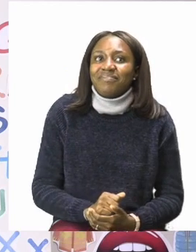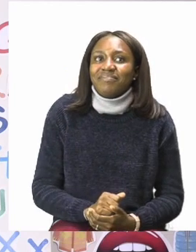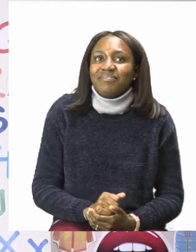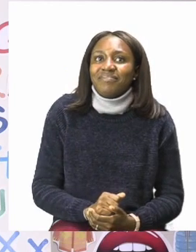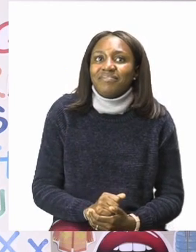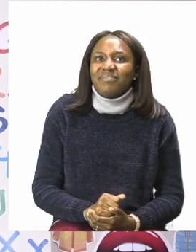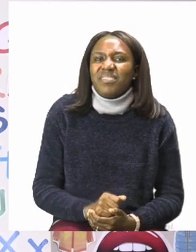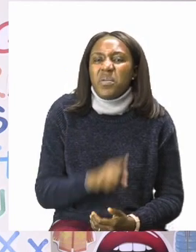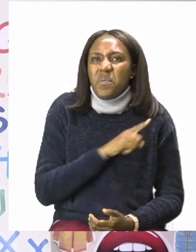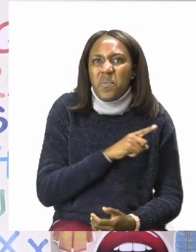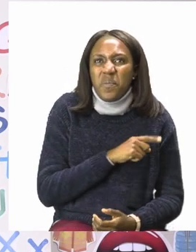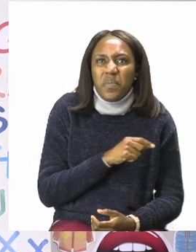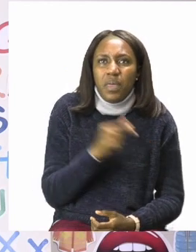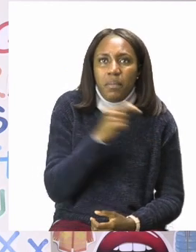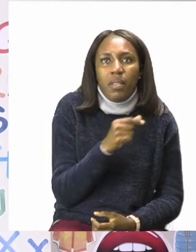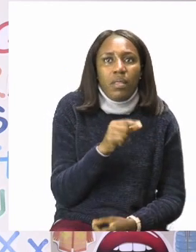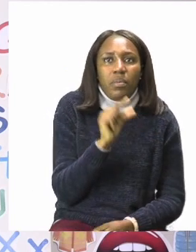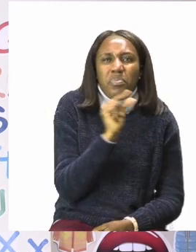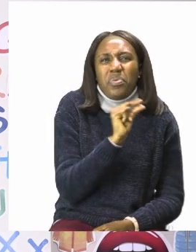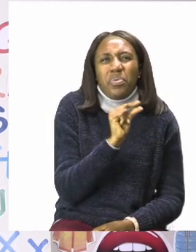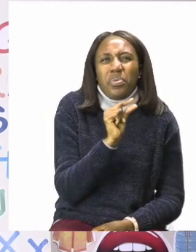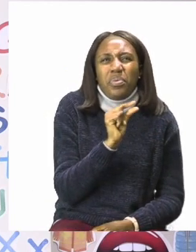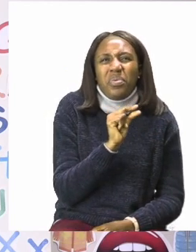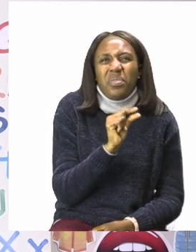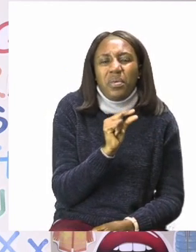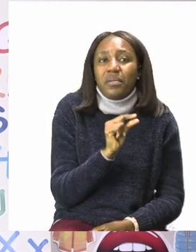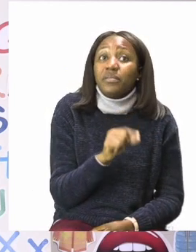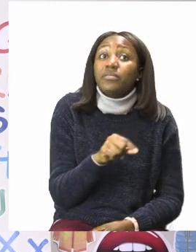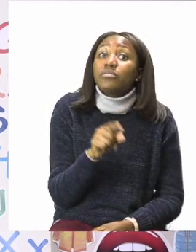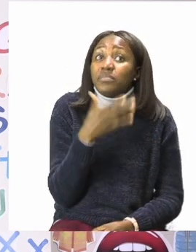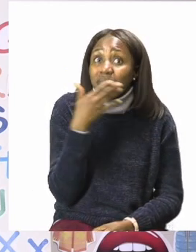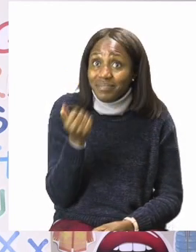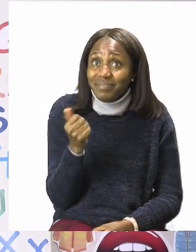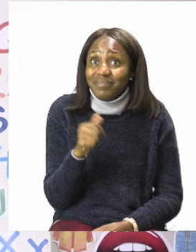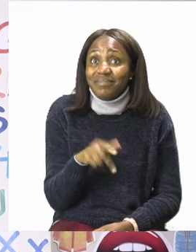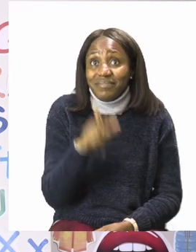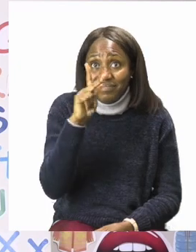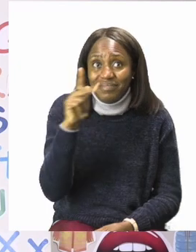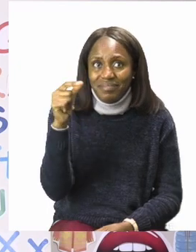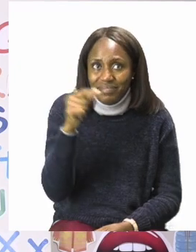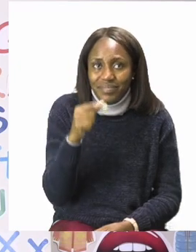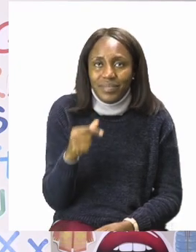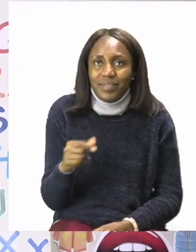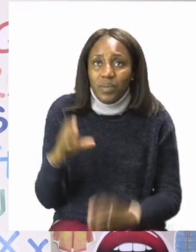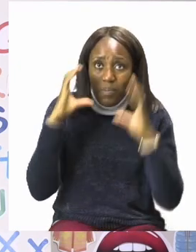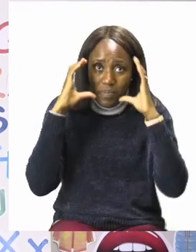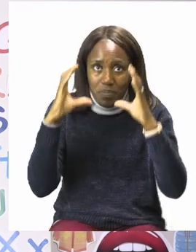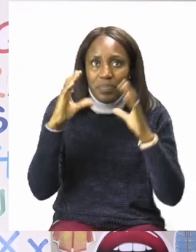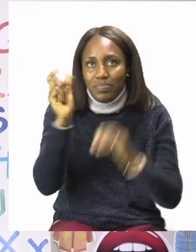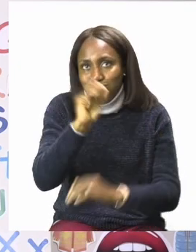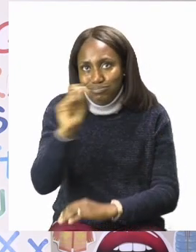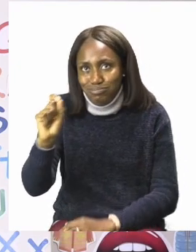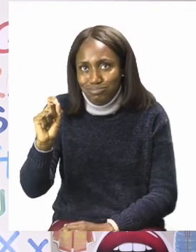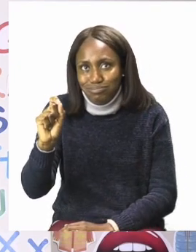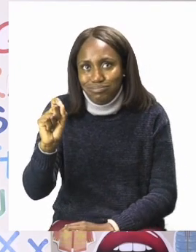be too many for us to actually calculate. So, a bus will be